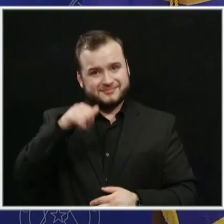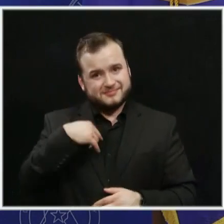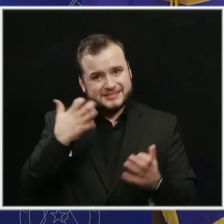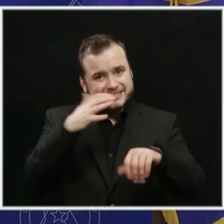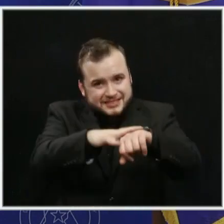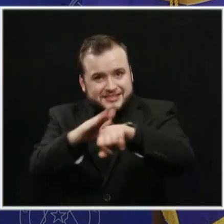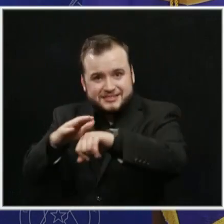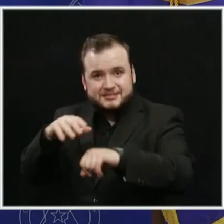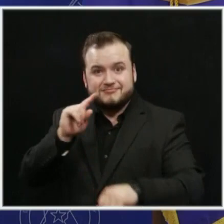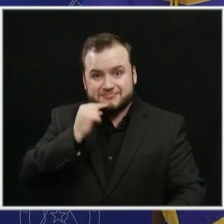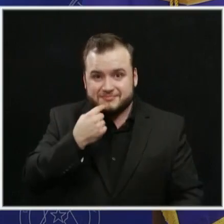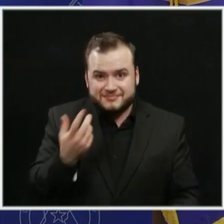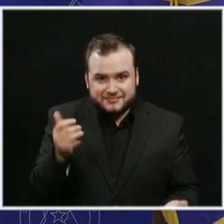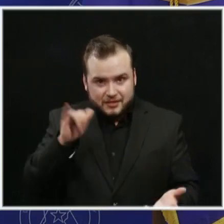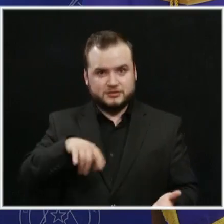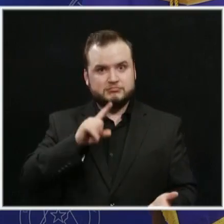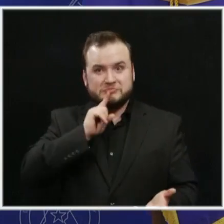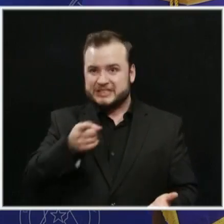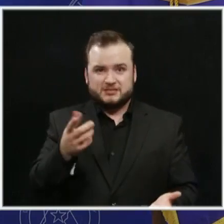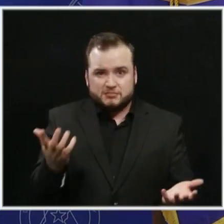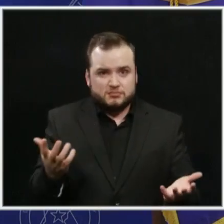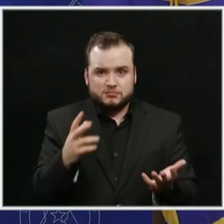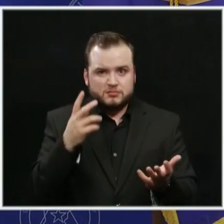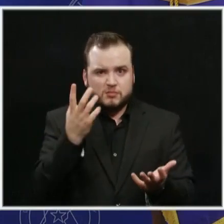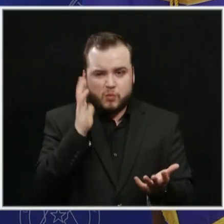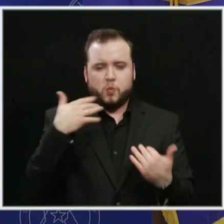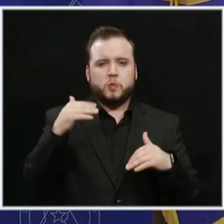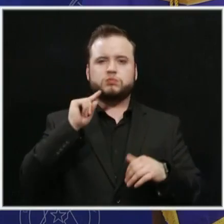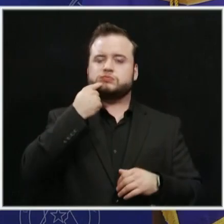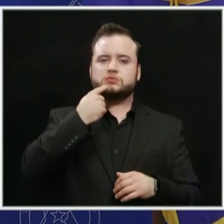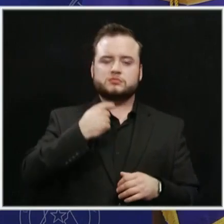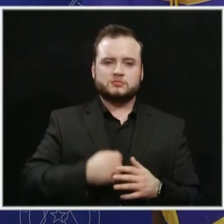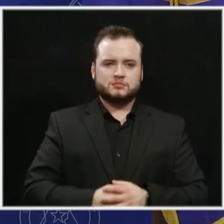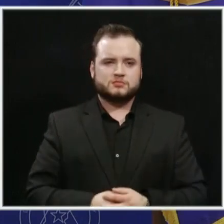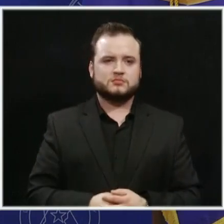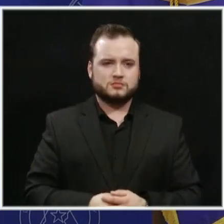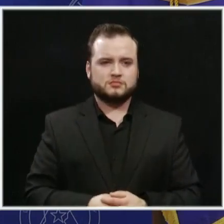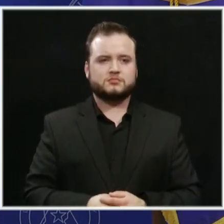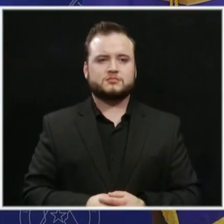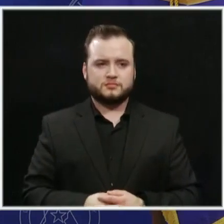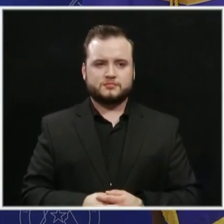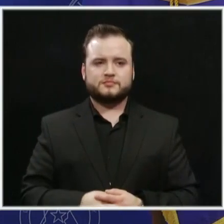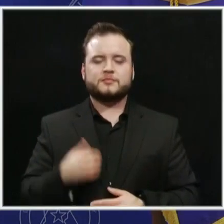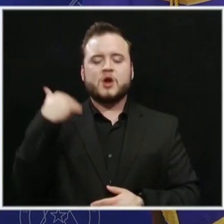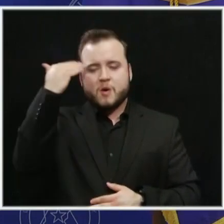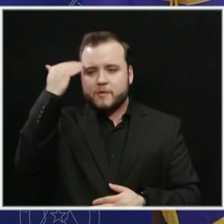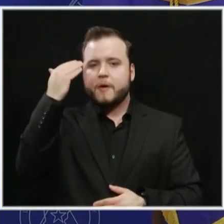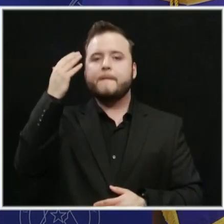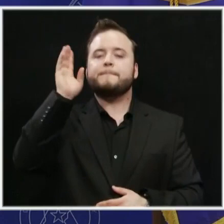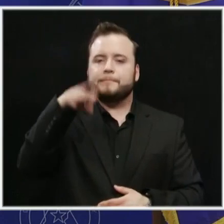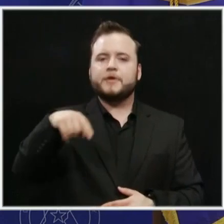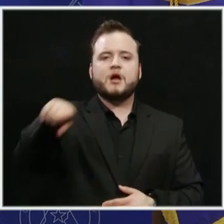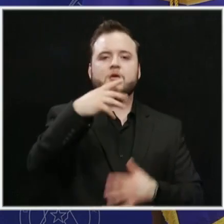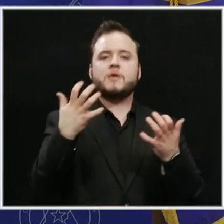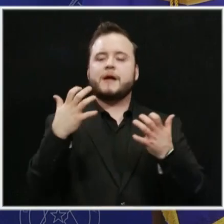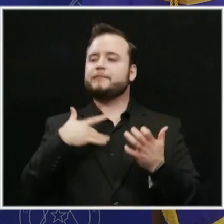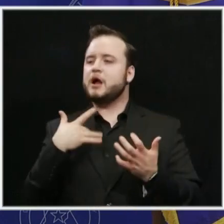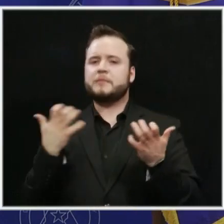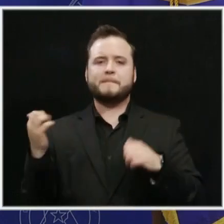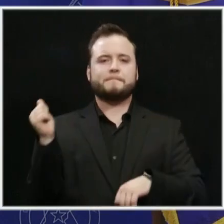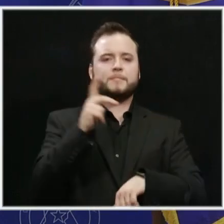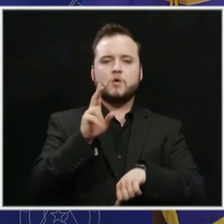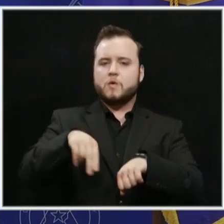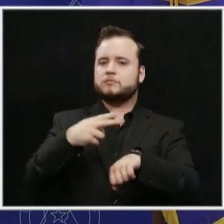be. And I get it that we want to economically get back to business, but this is